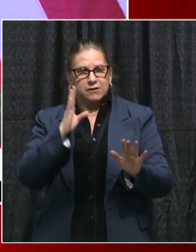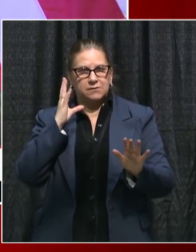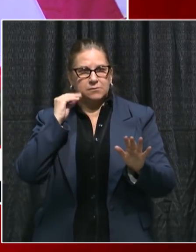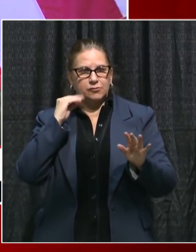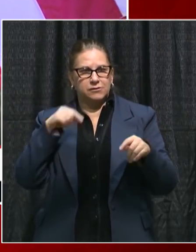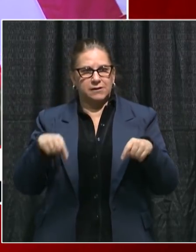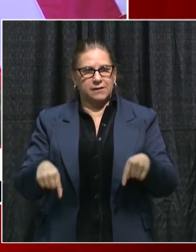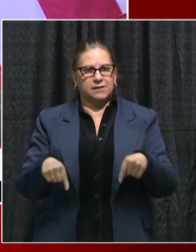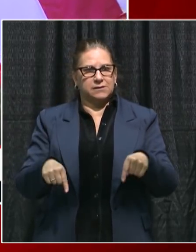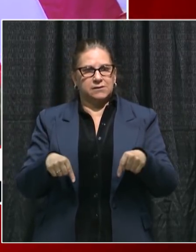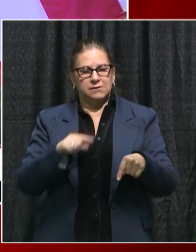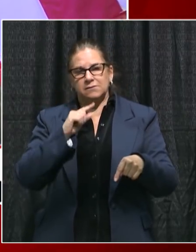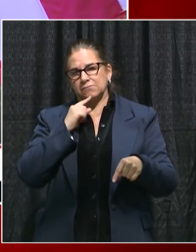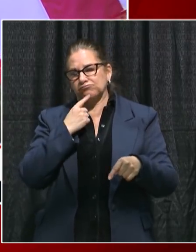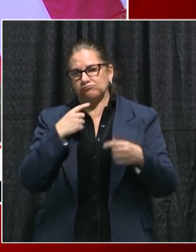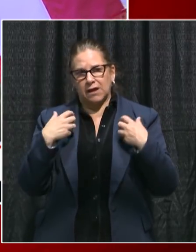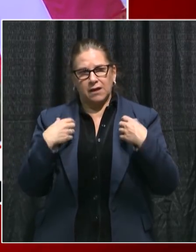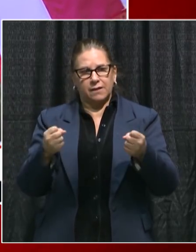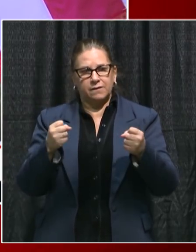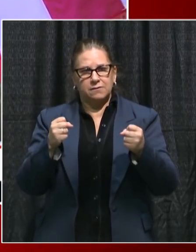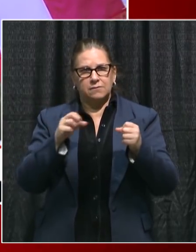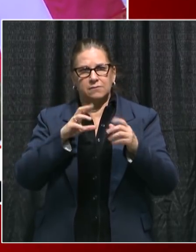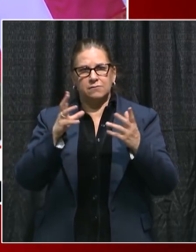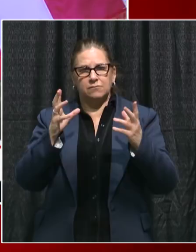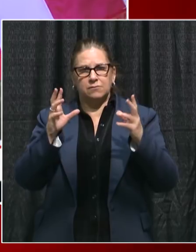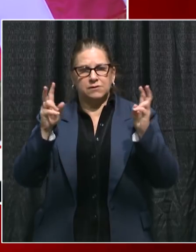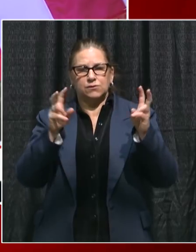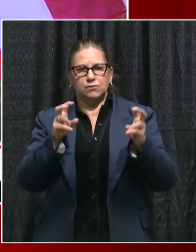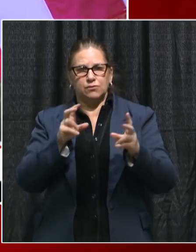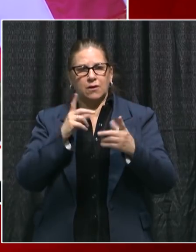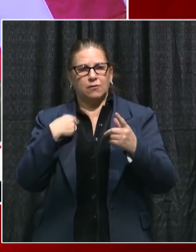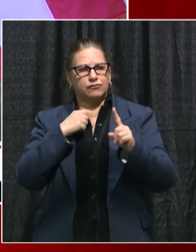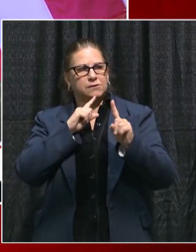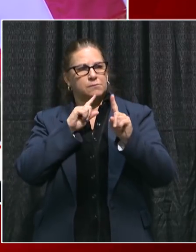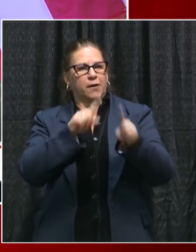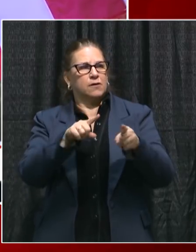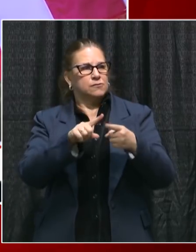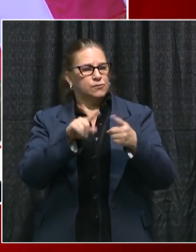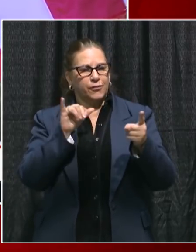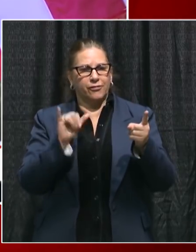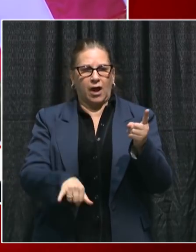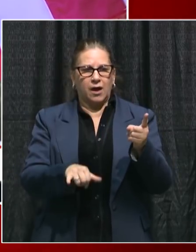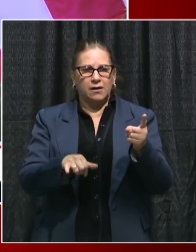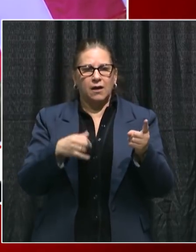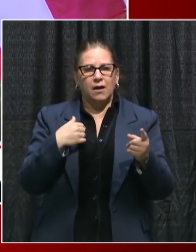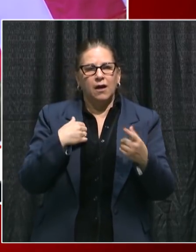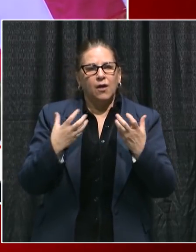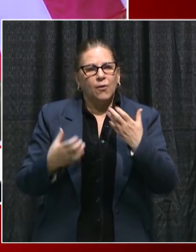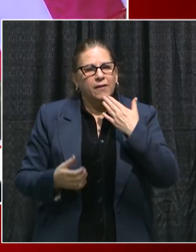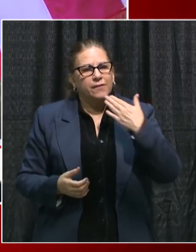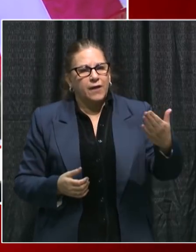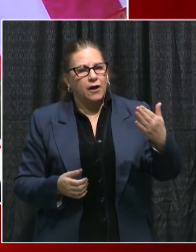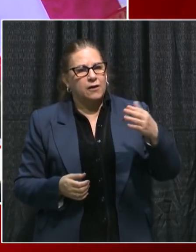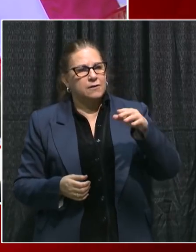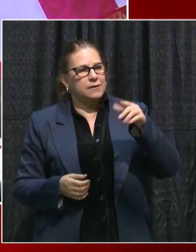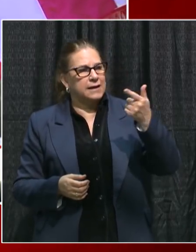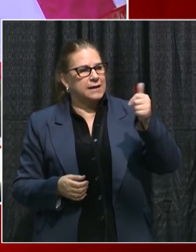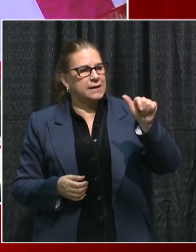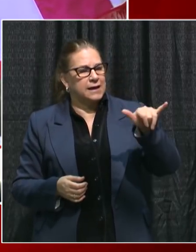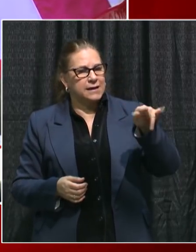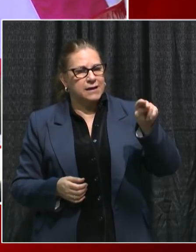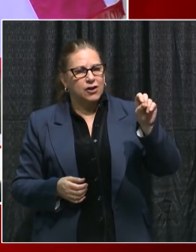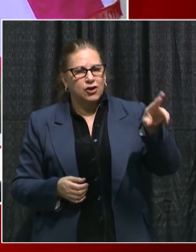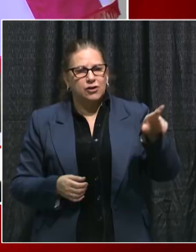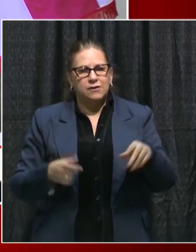response. I also want to take time to thank Administrator Gaynor as well as General Semonite for their leadership